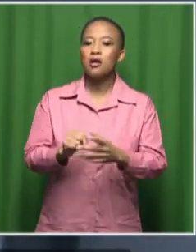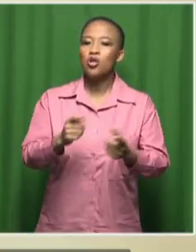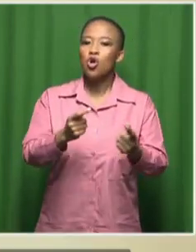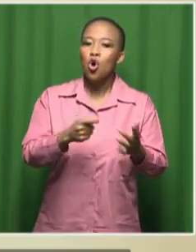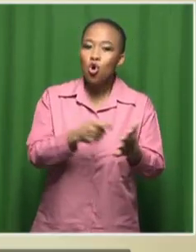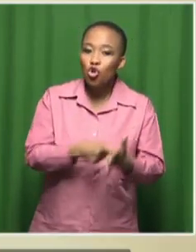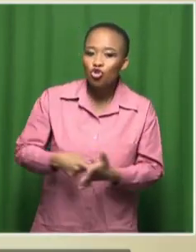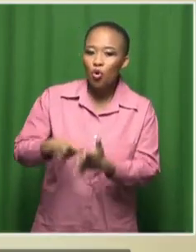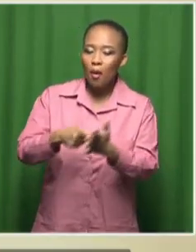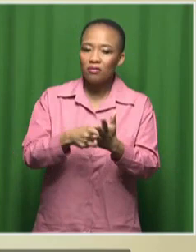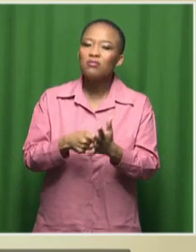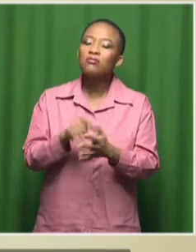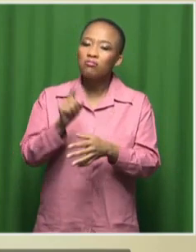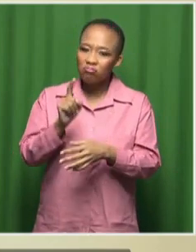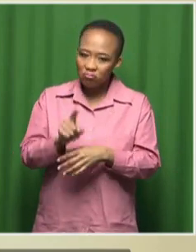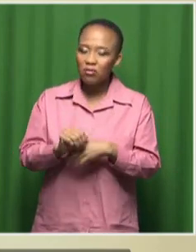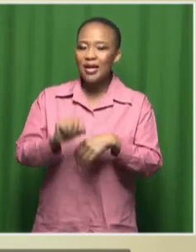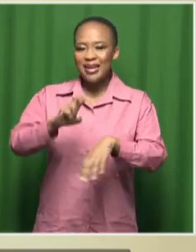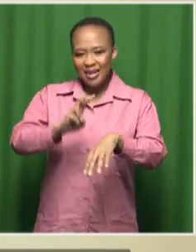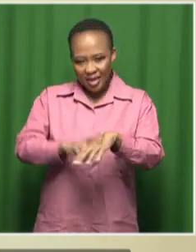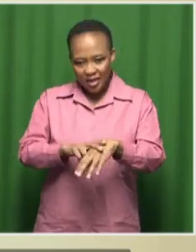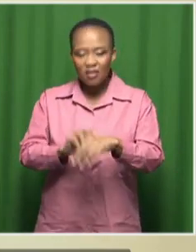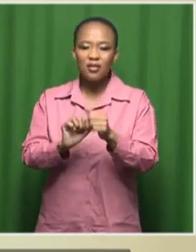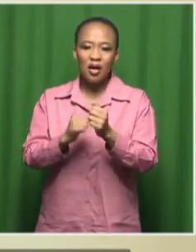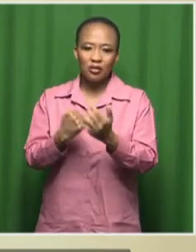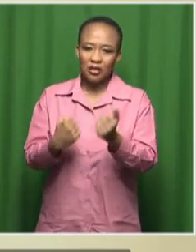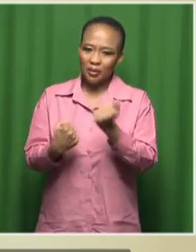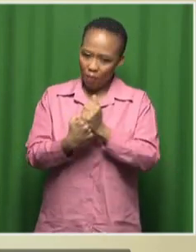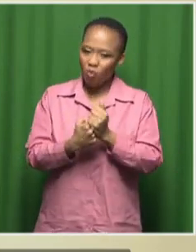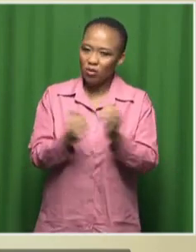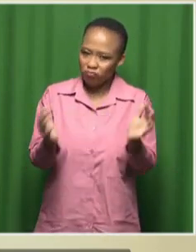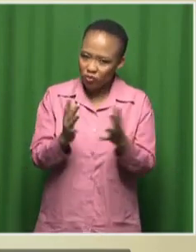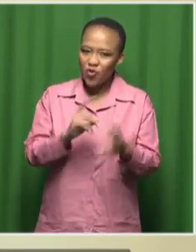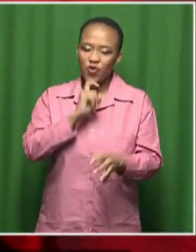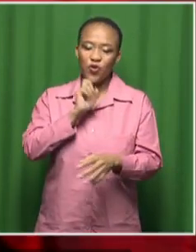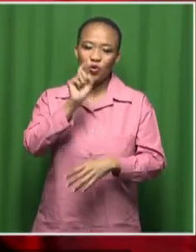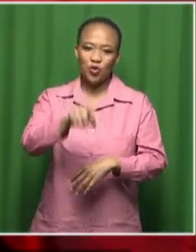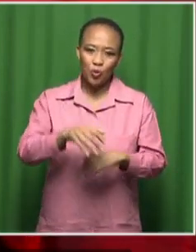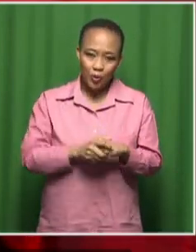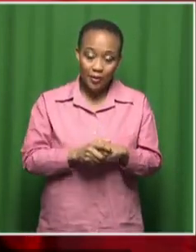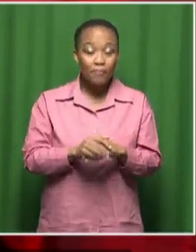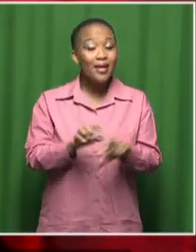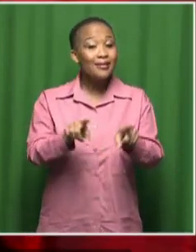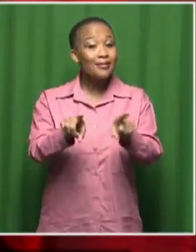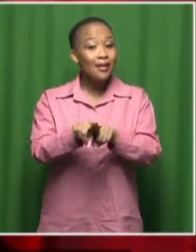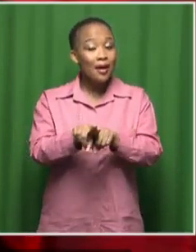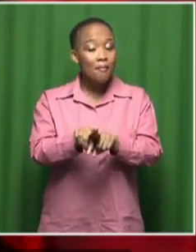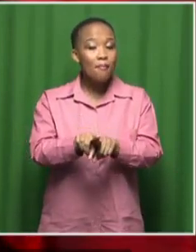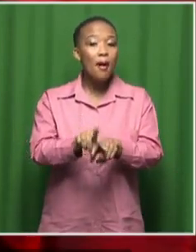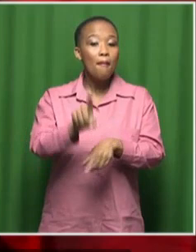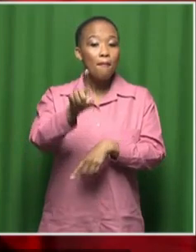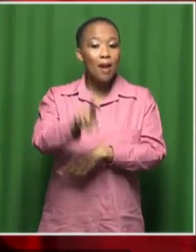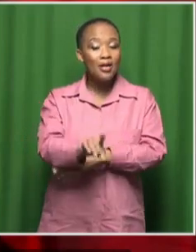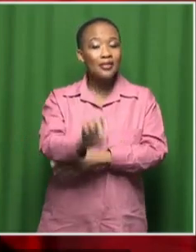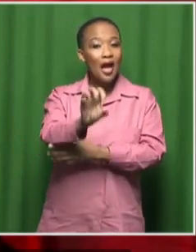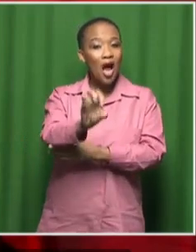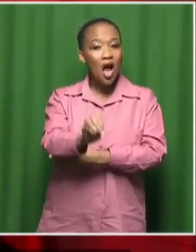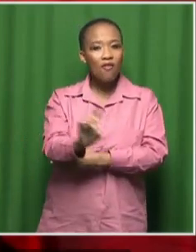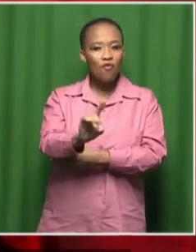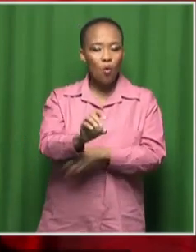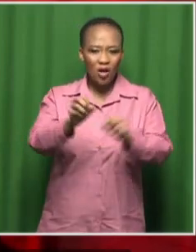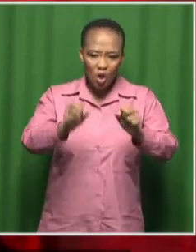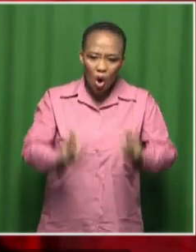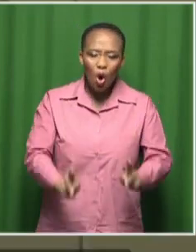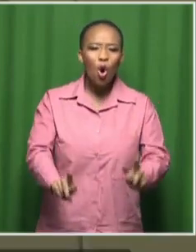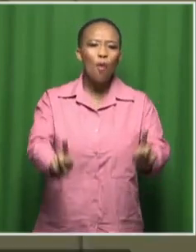charging infrastructure also. And I think the opportunity to create or